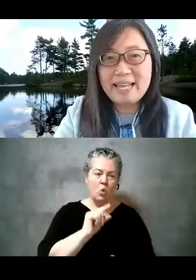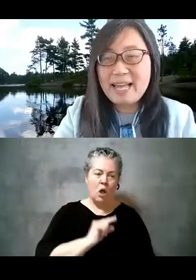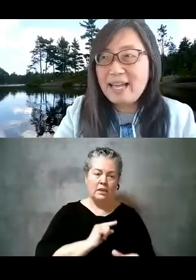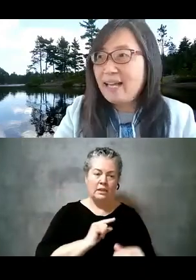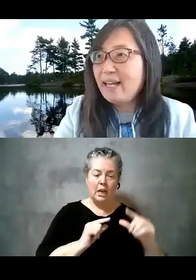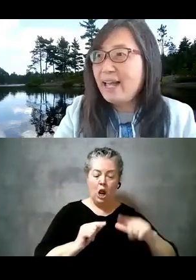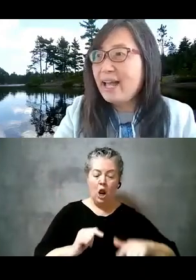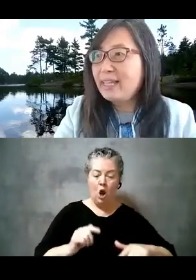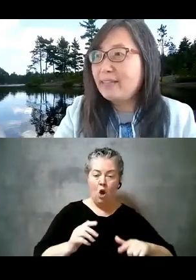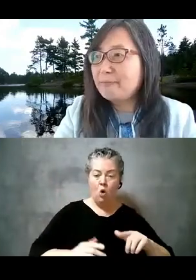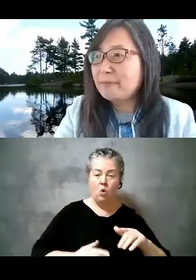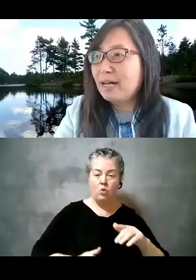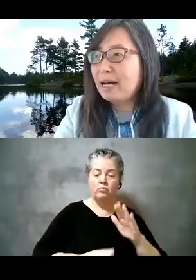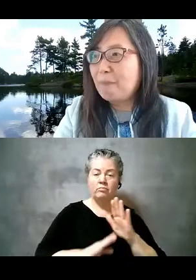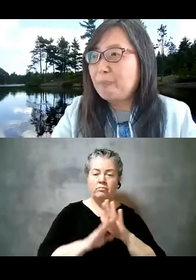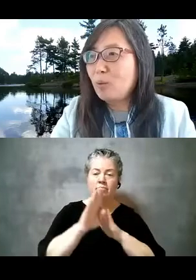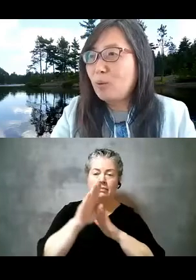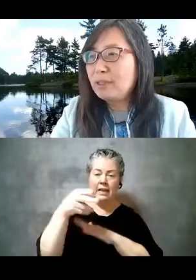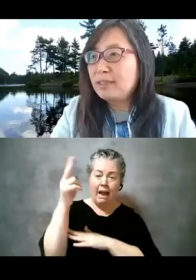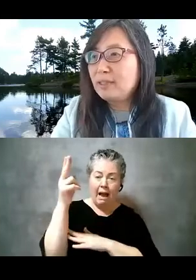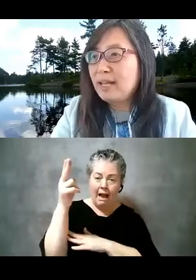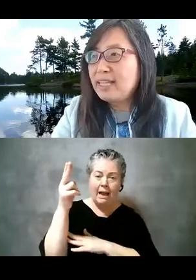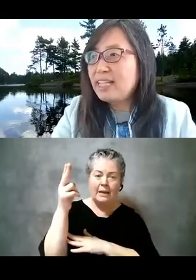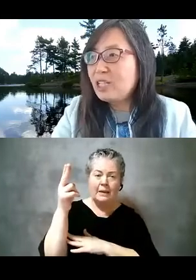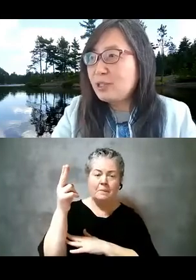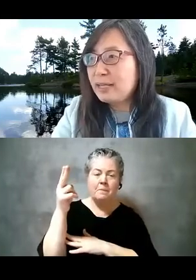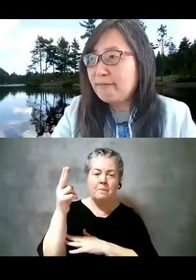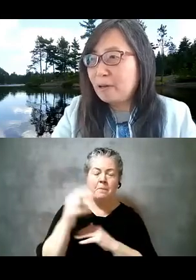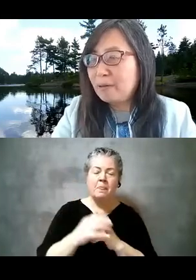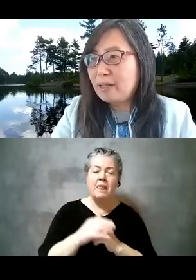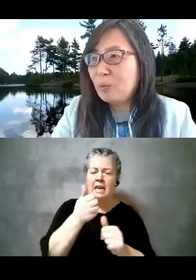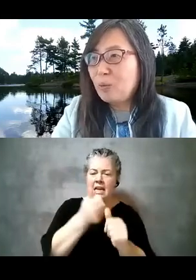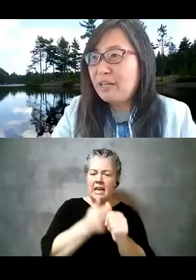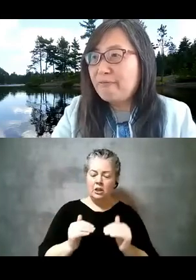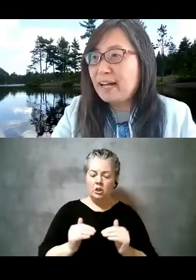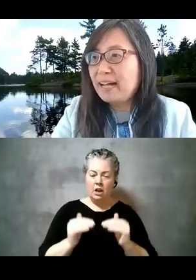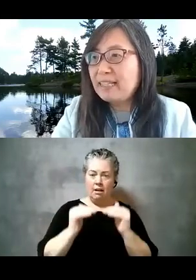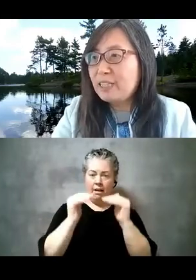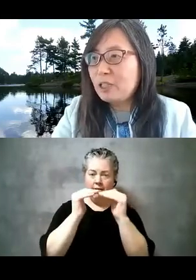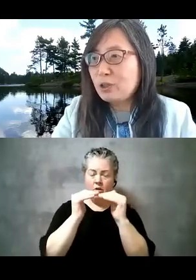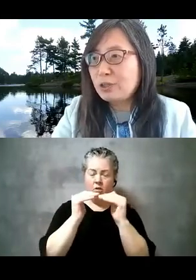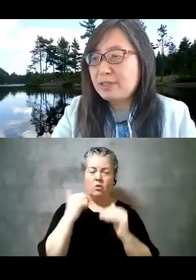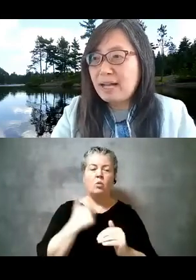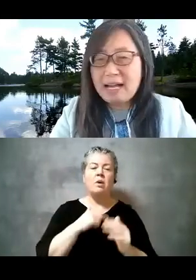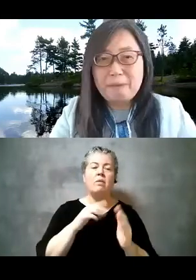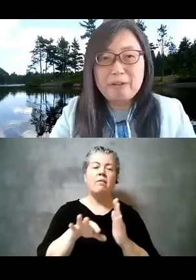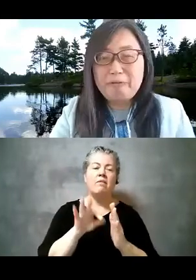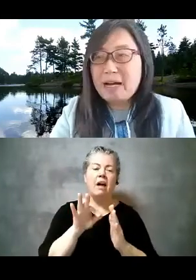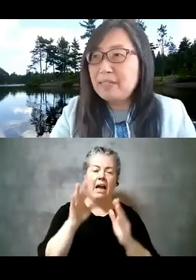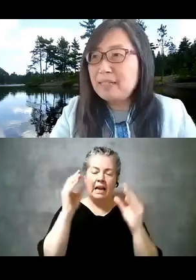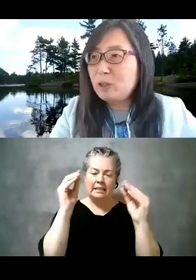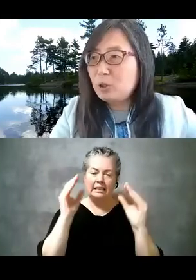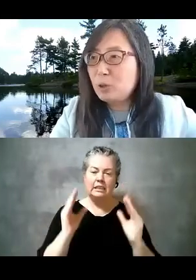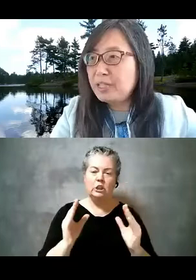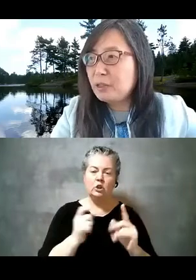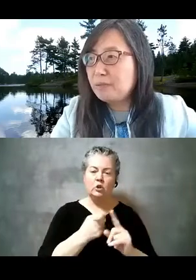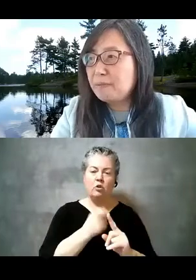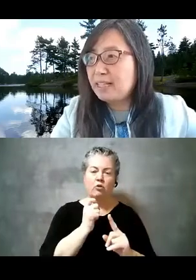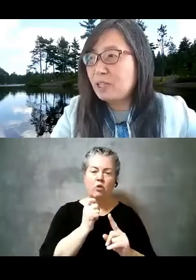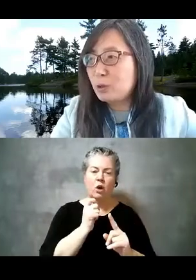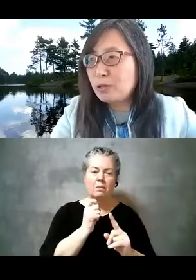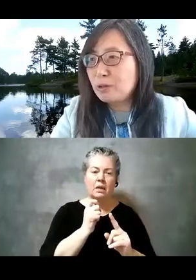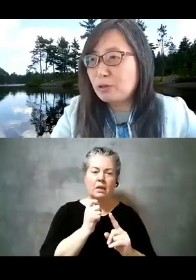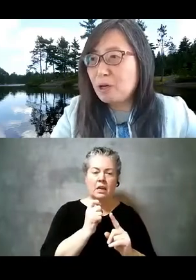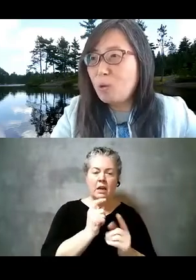high. And at each level, we find the teachers from the treated group